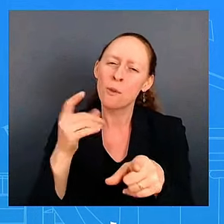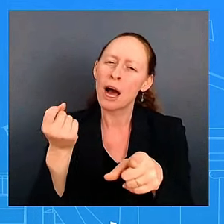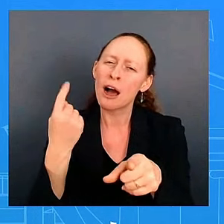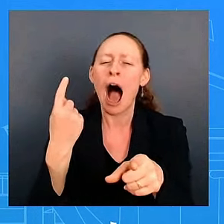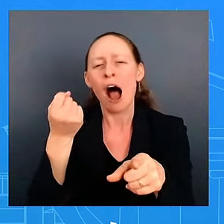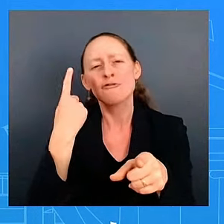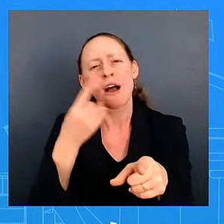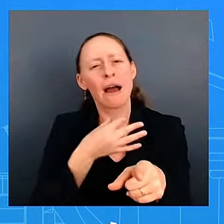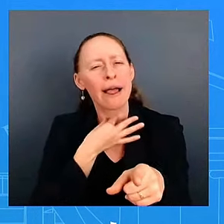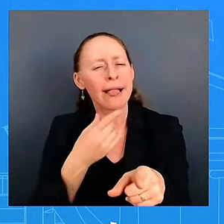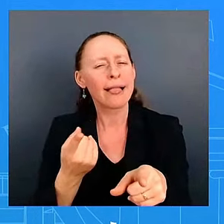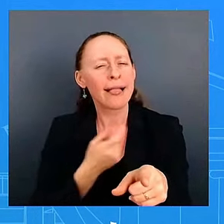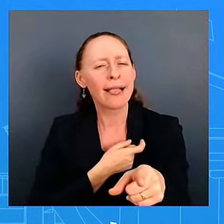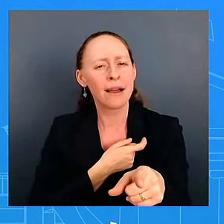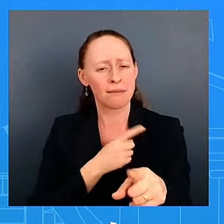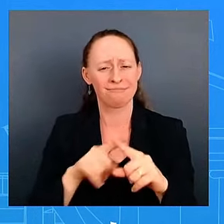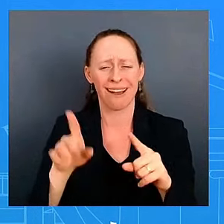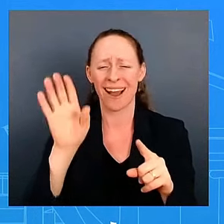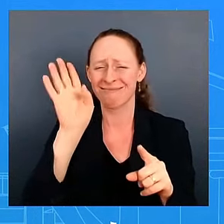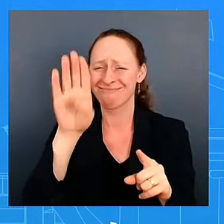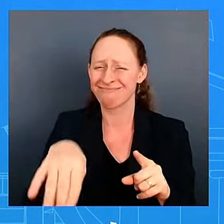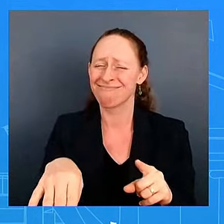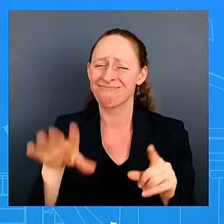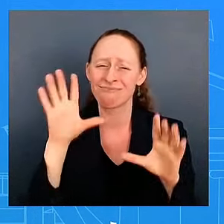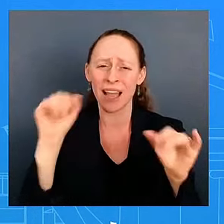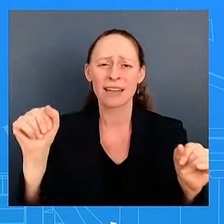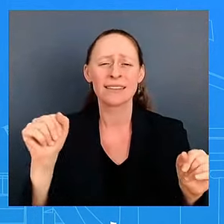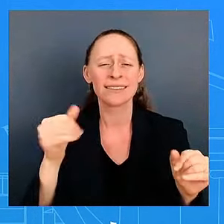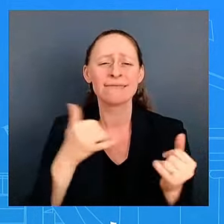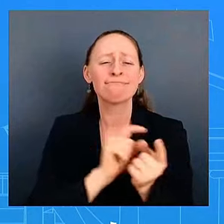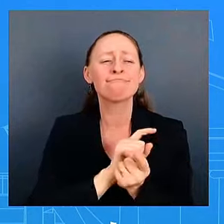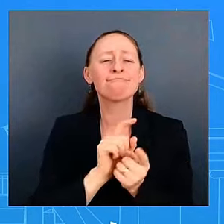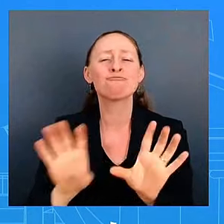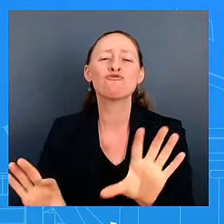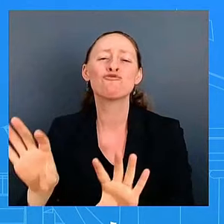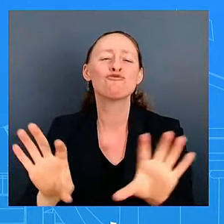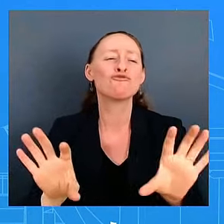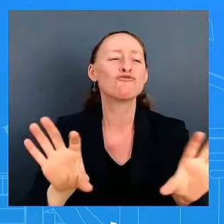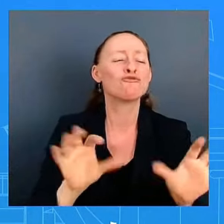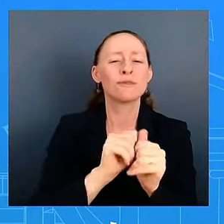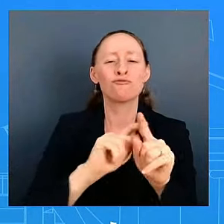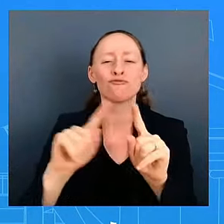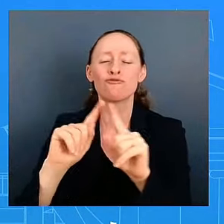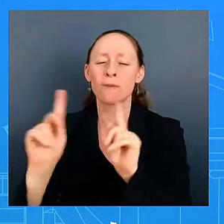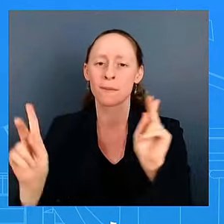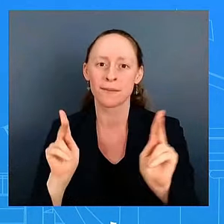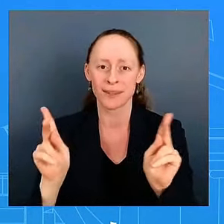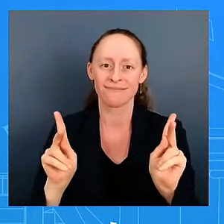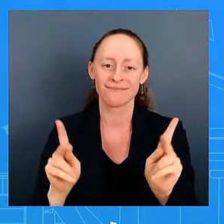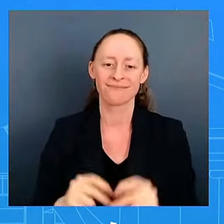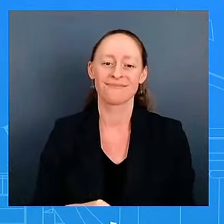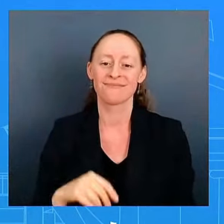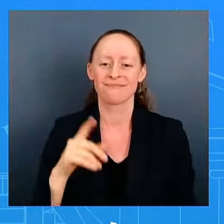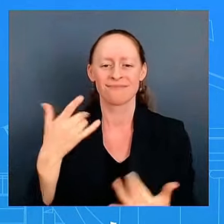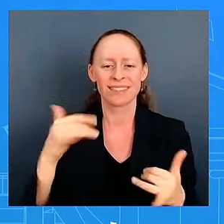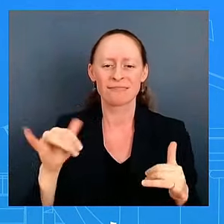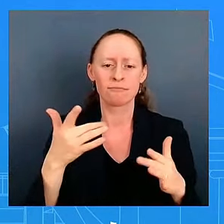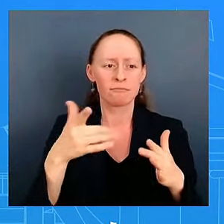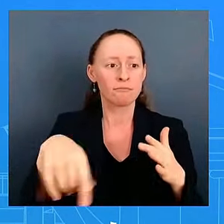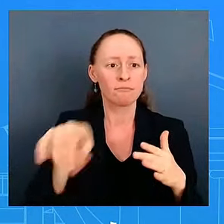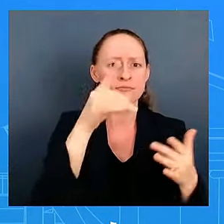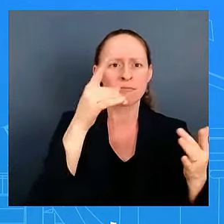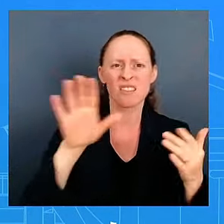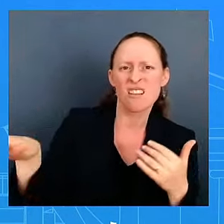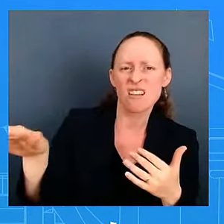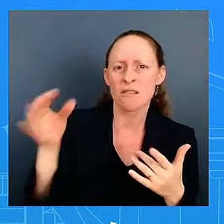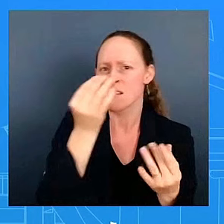people. He's still hearing directly from them. They're still sharing information, sharing how they feel, sharing how they see